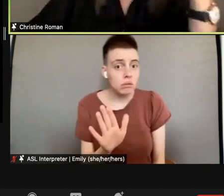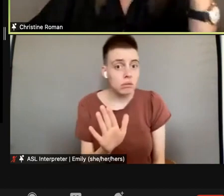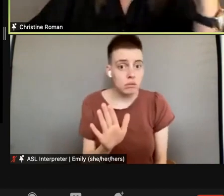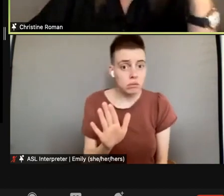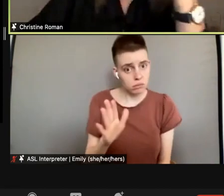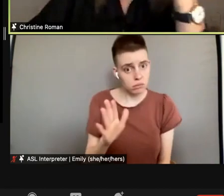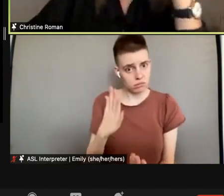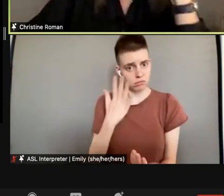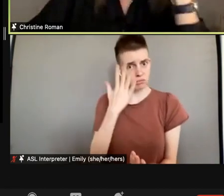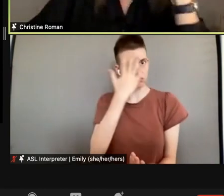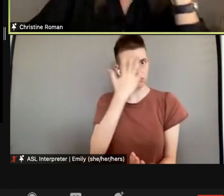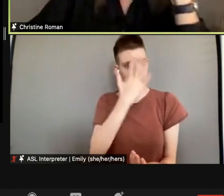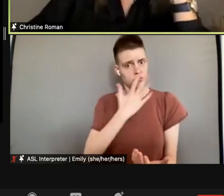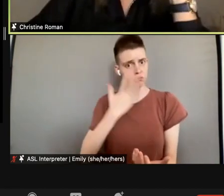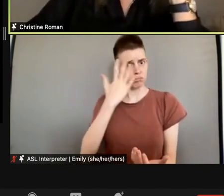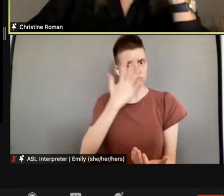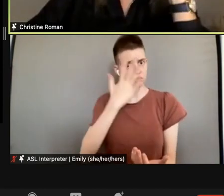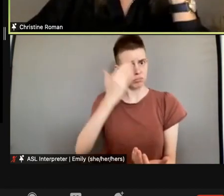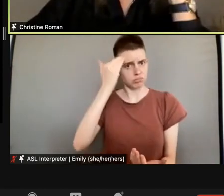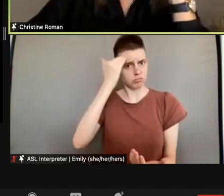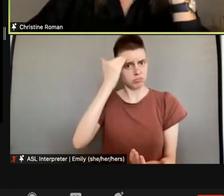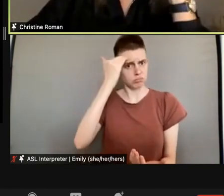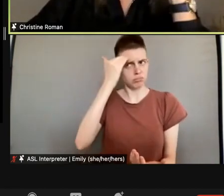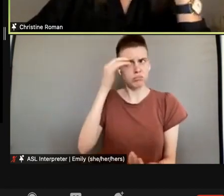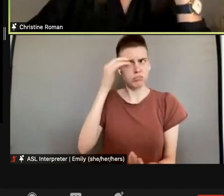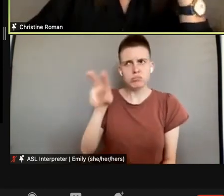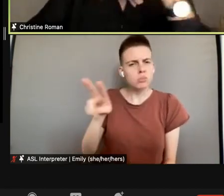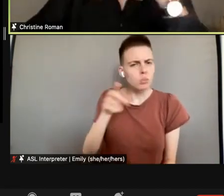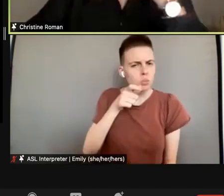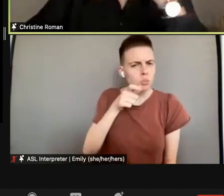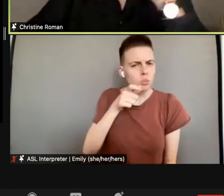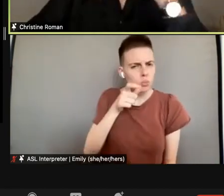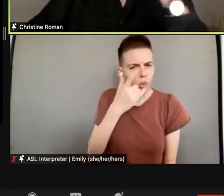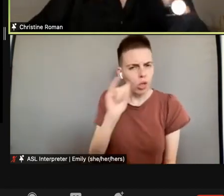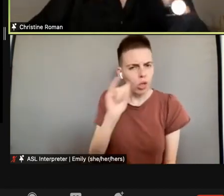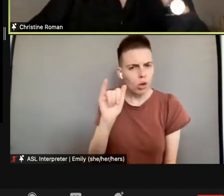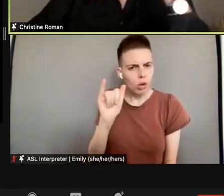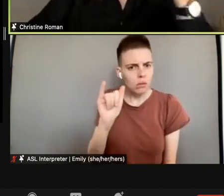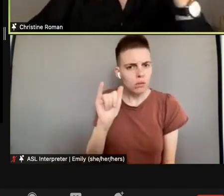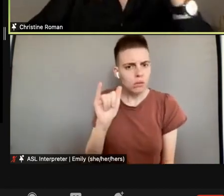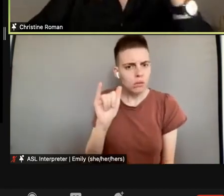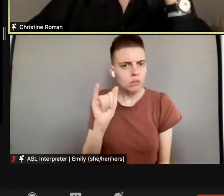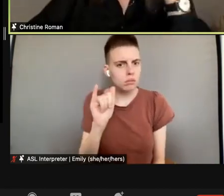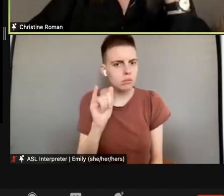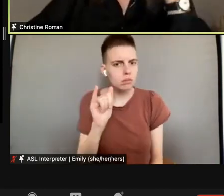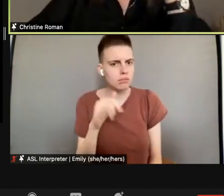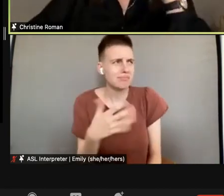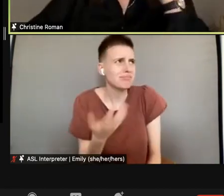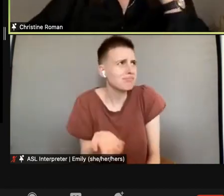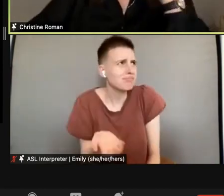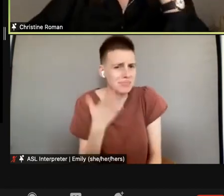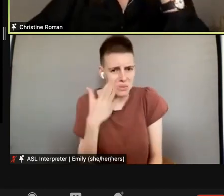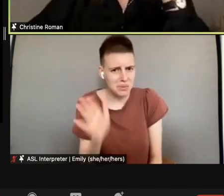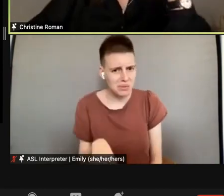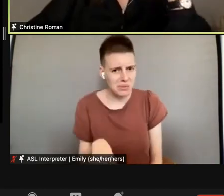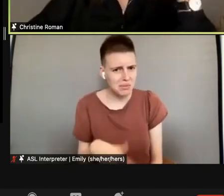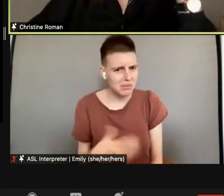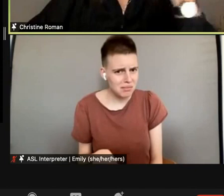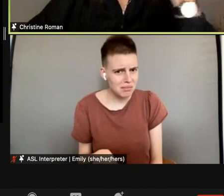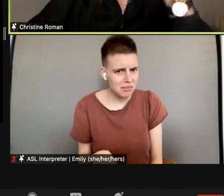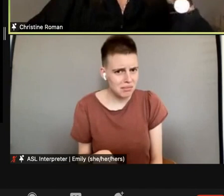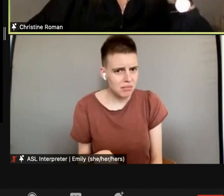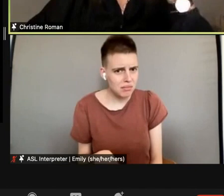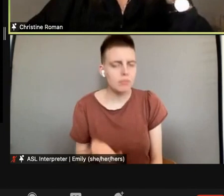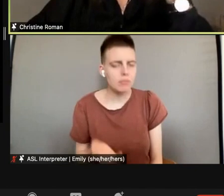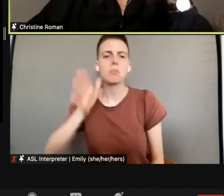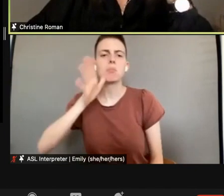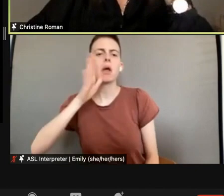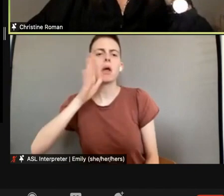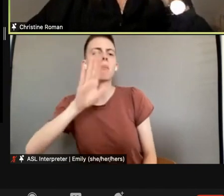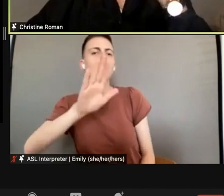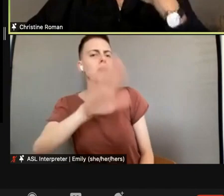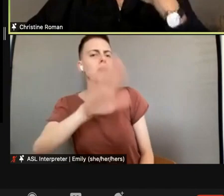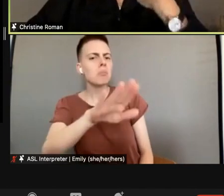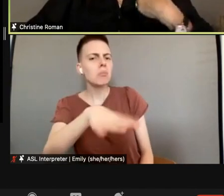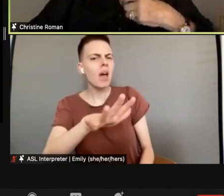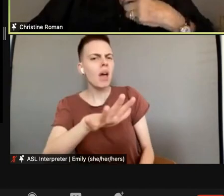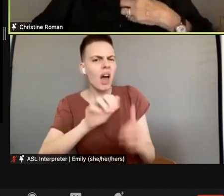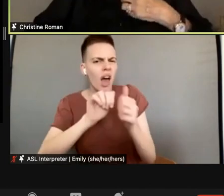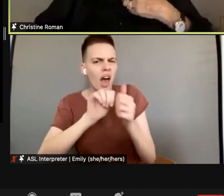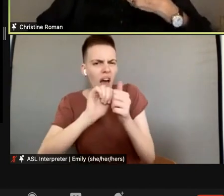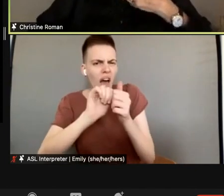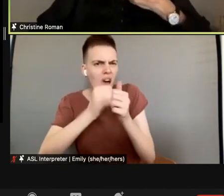familiar, who does she look like? I don't know. What could you do to get a better